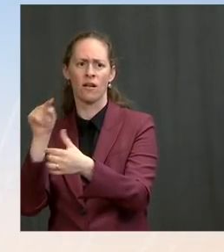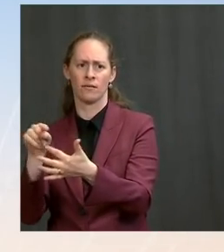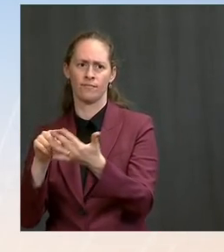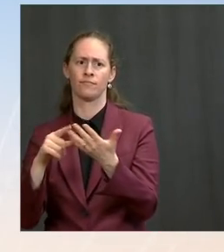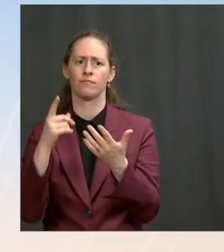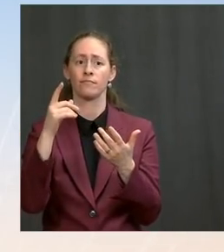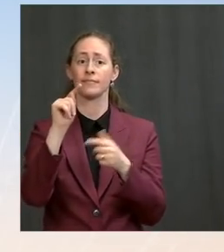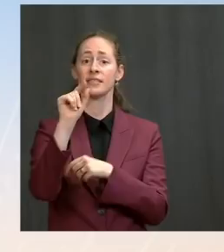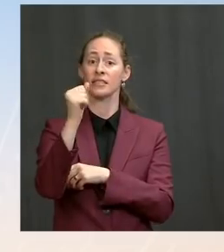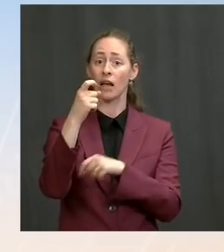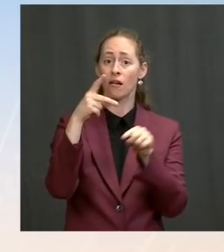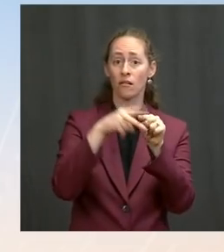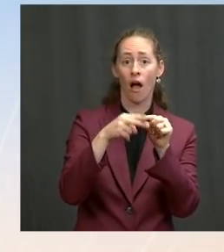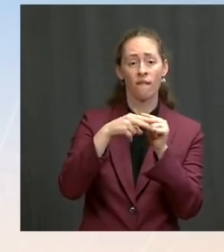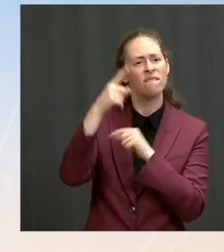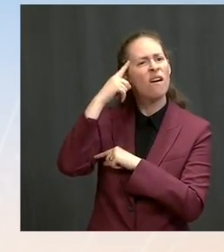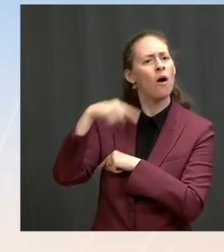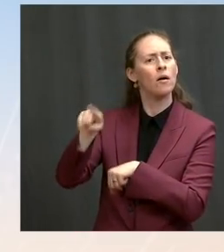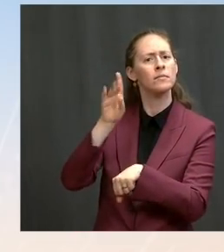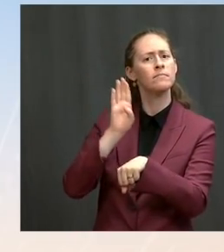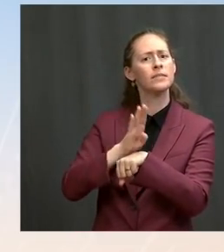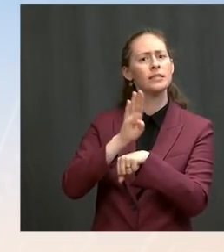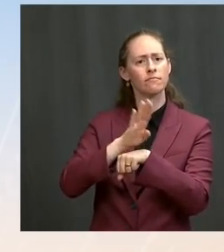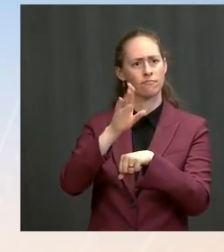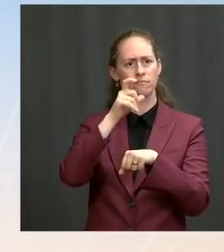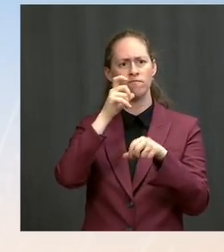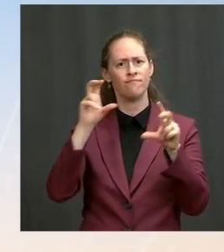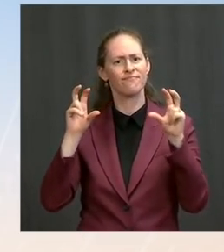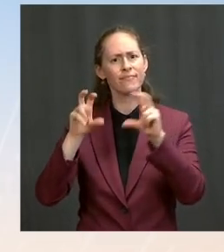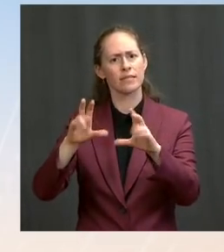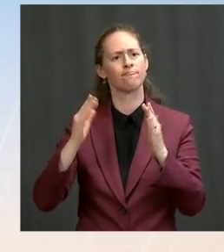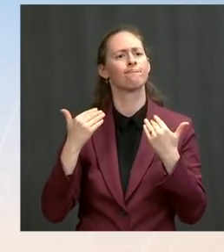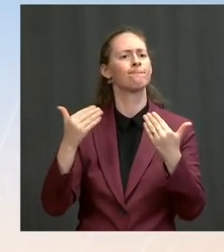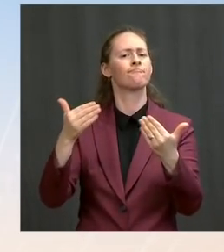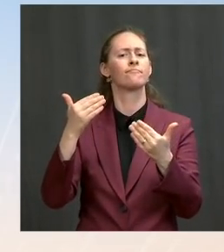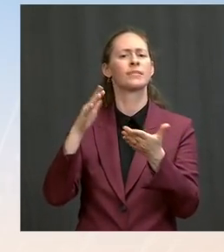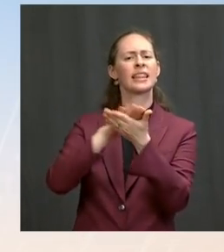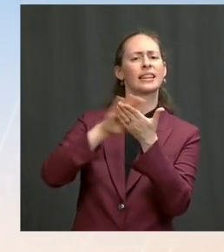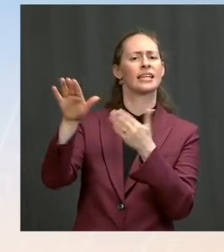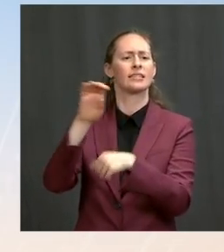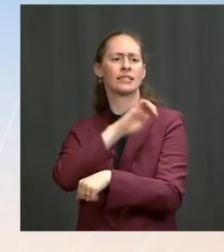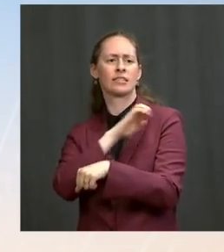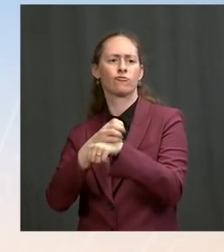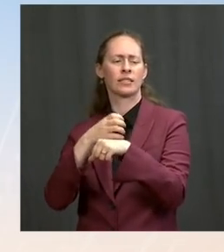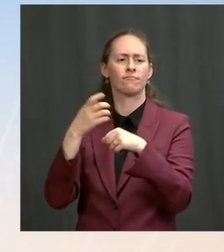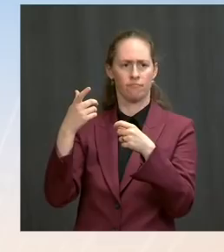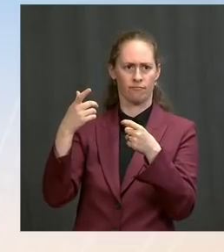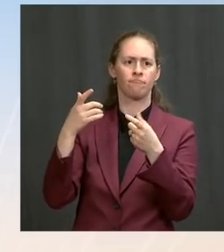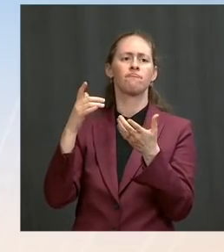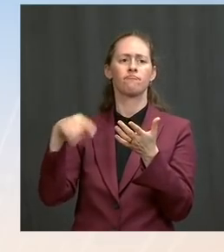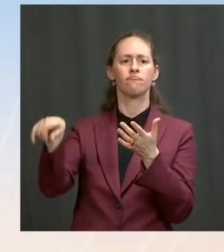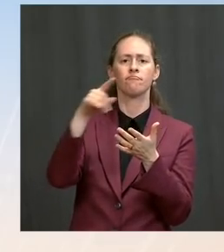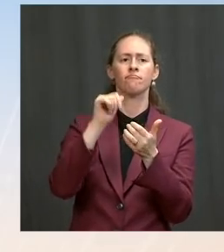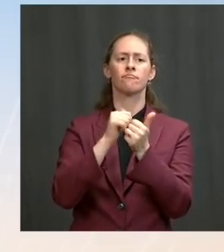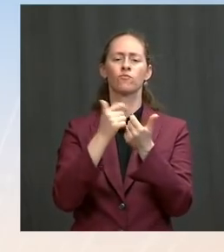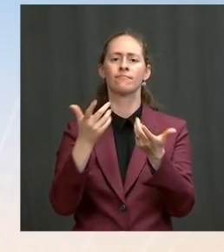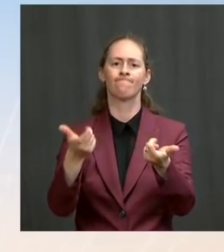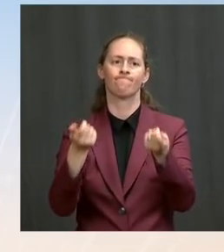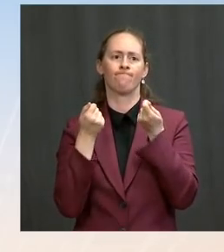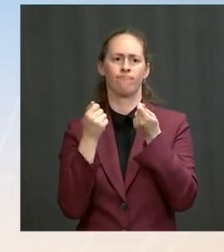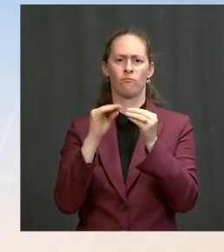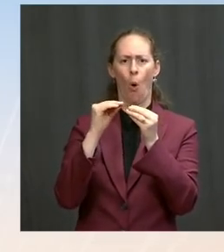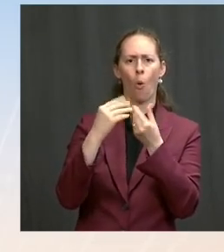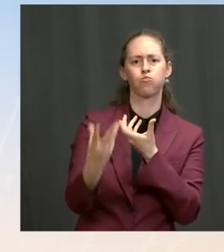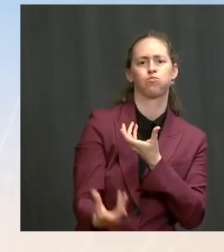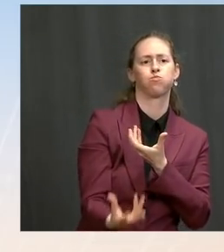businesses and consumers who invest in clean energy technologies, sending a market signal that brings additional private investment off the sidelines and into modernizing